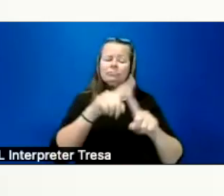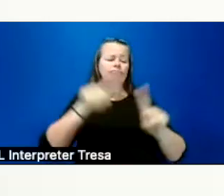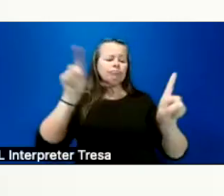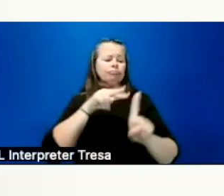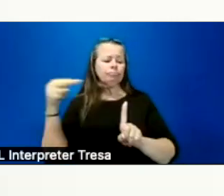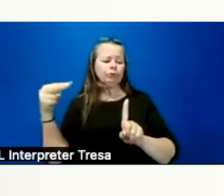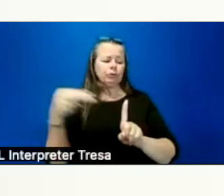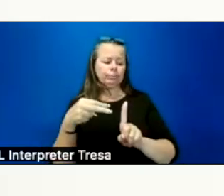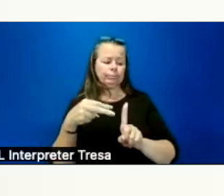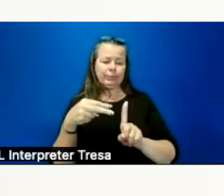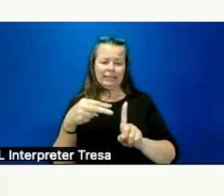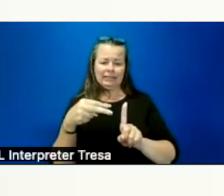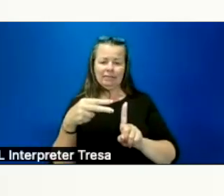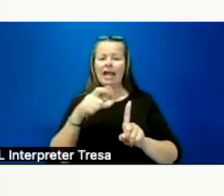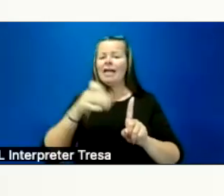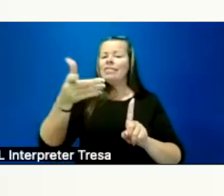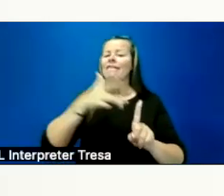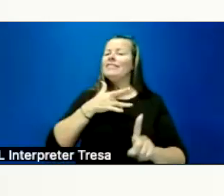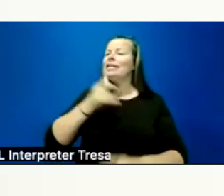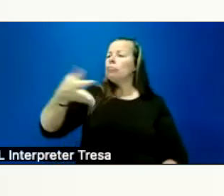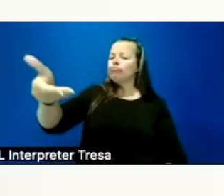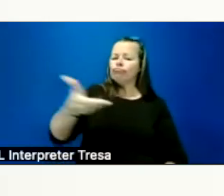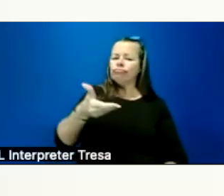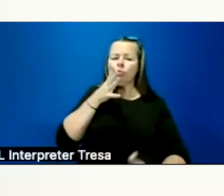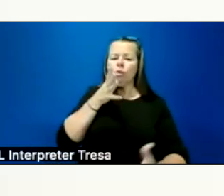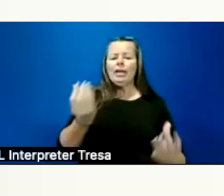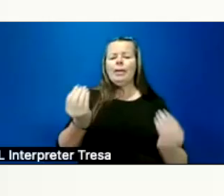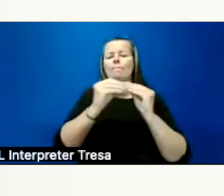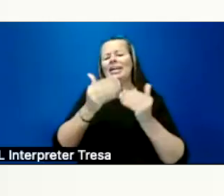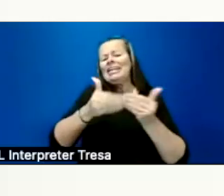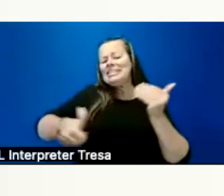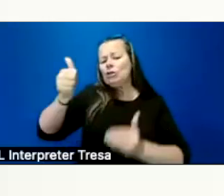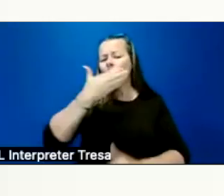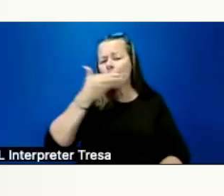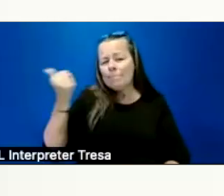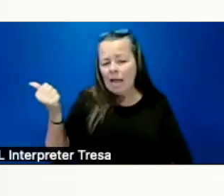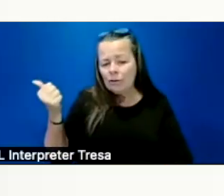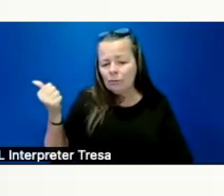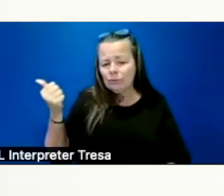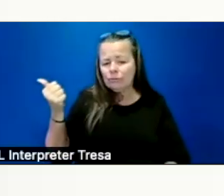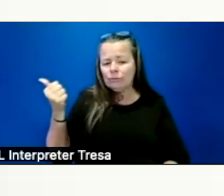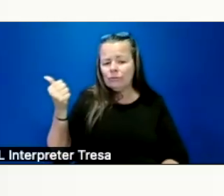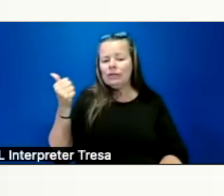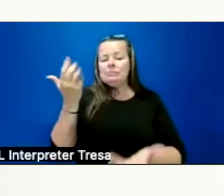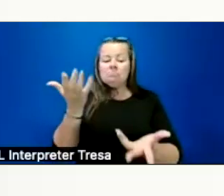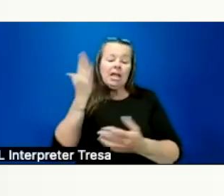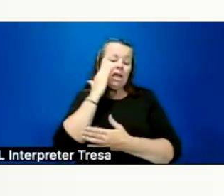like, the welcoming feeling would be much easier and much better, knowing that maybe